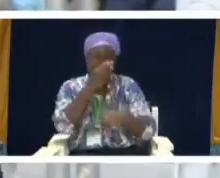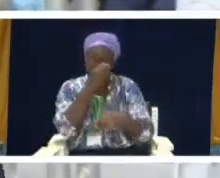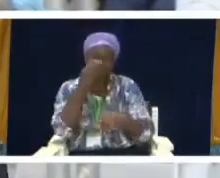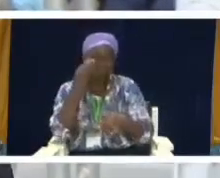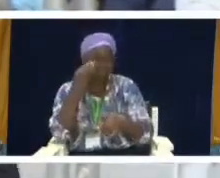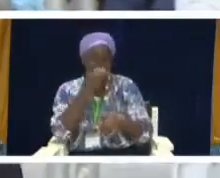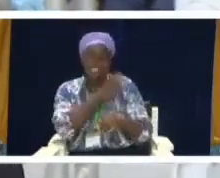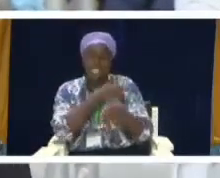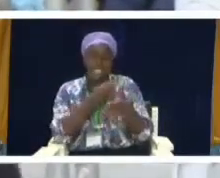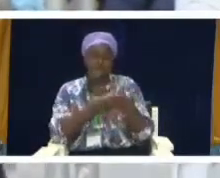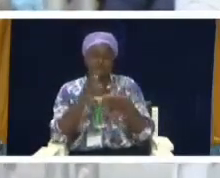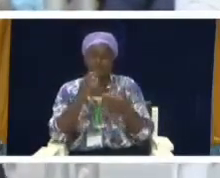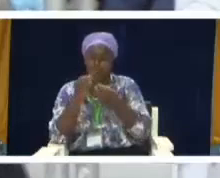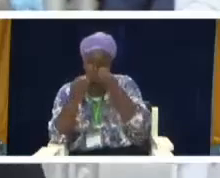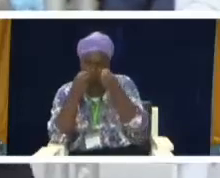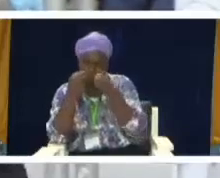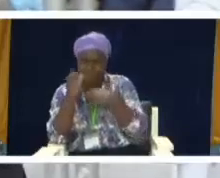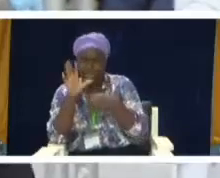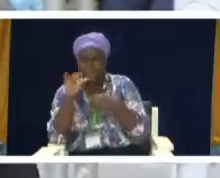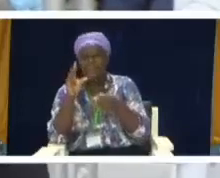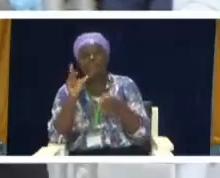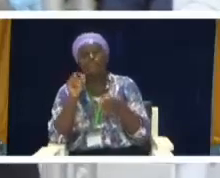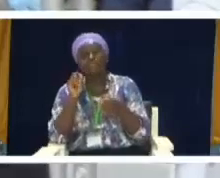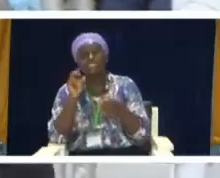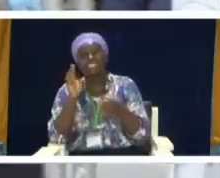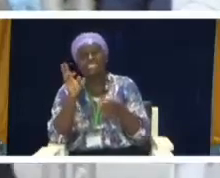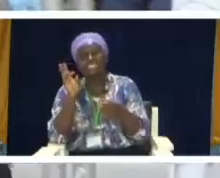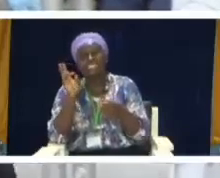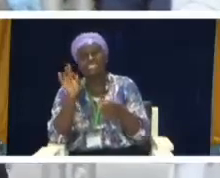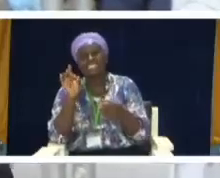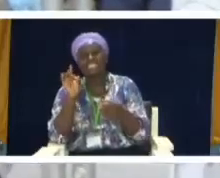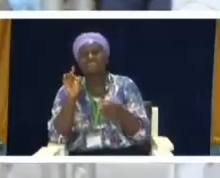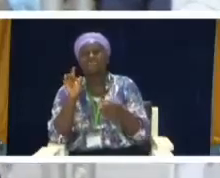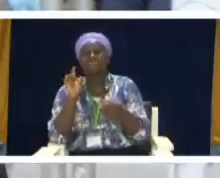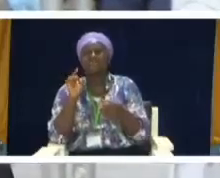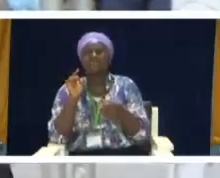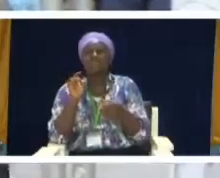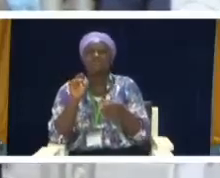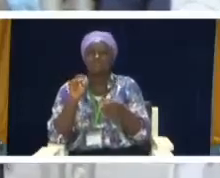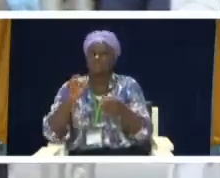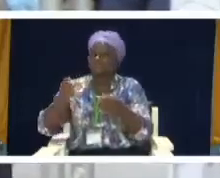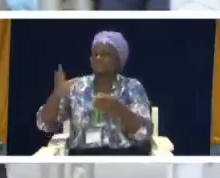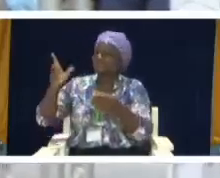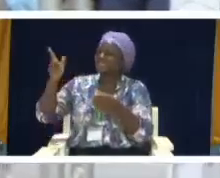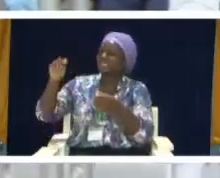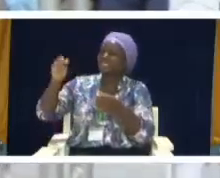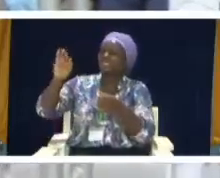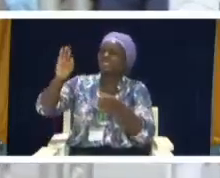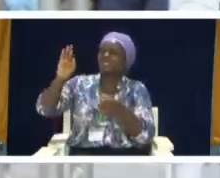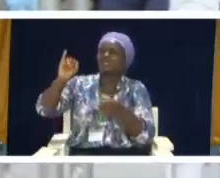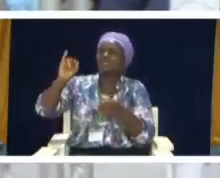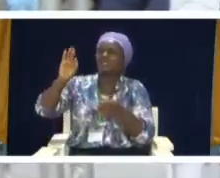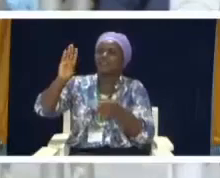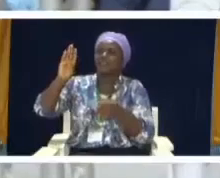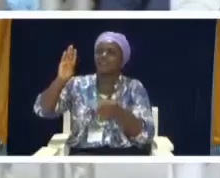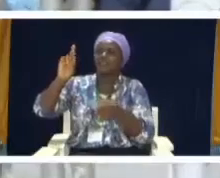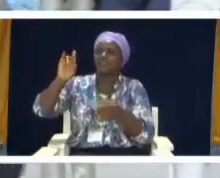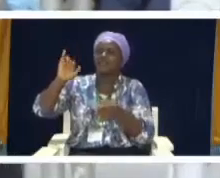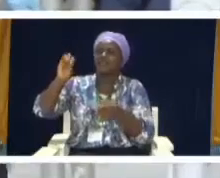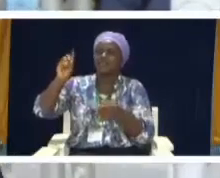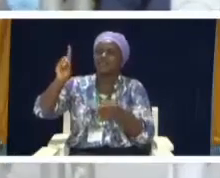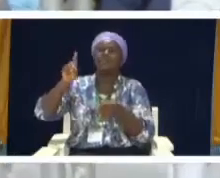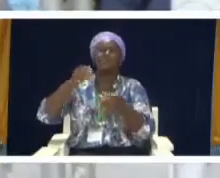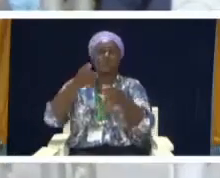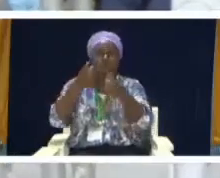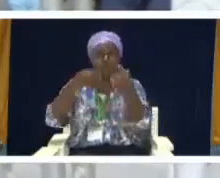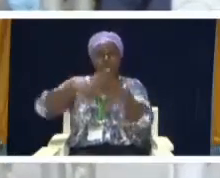Communion. By 2018, chunks of the fibroid came out, miraculously.